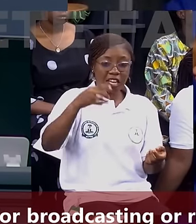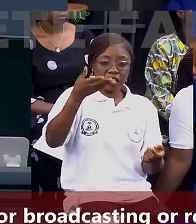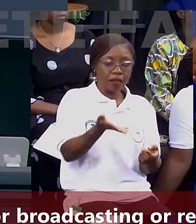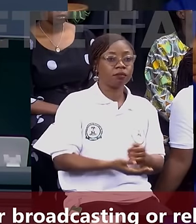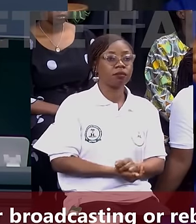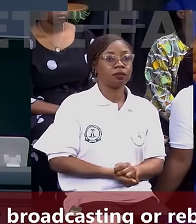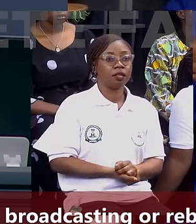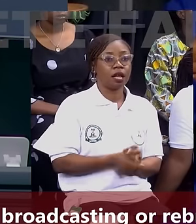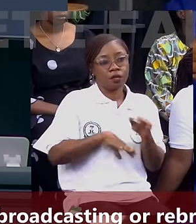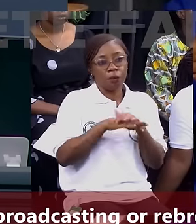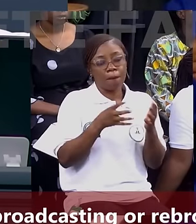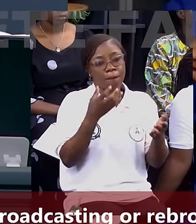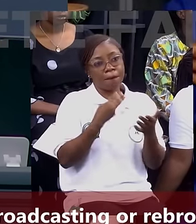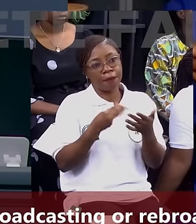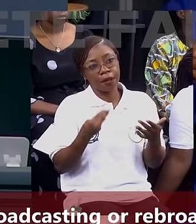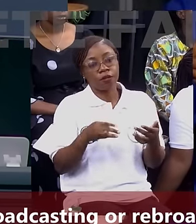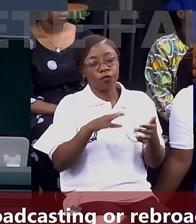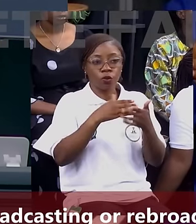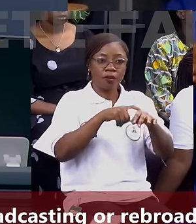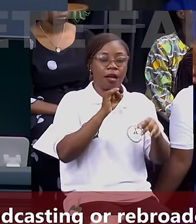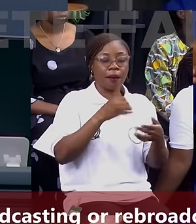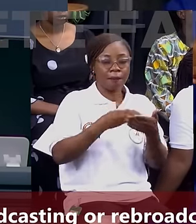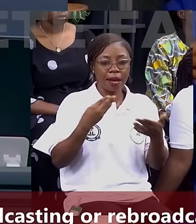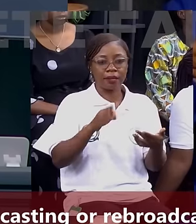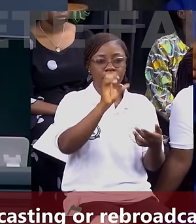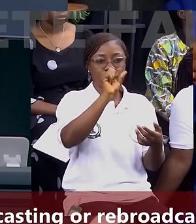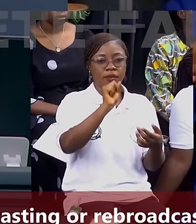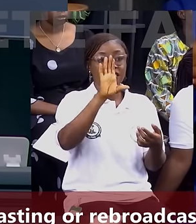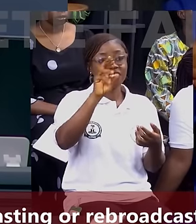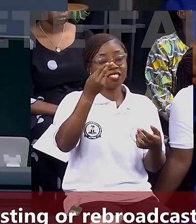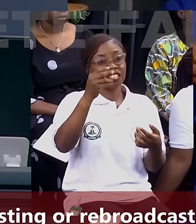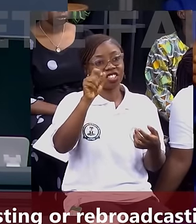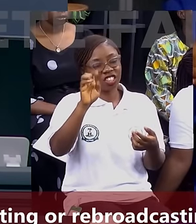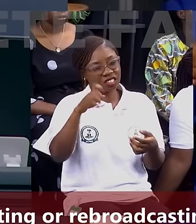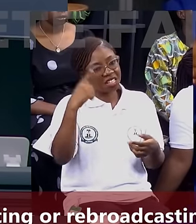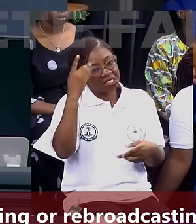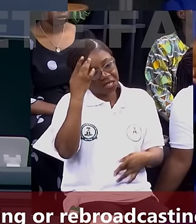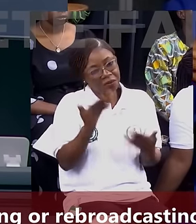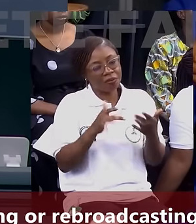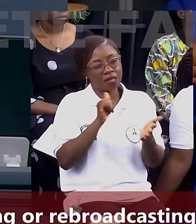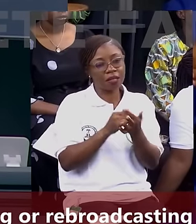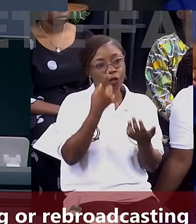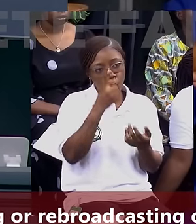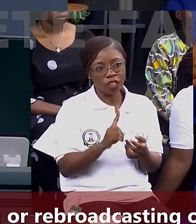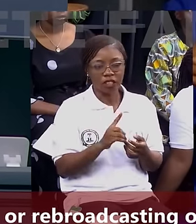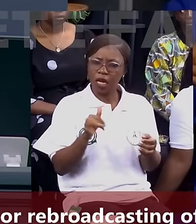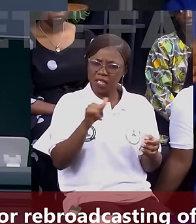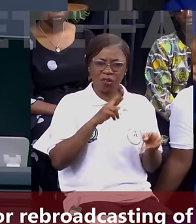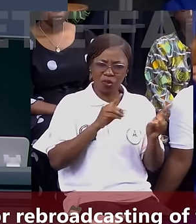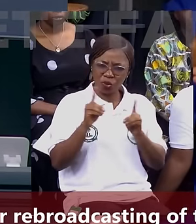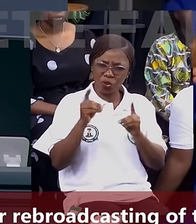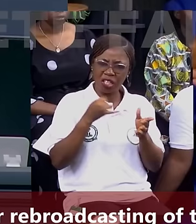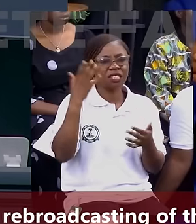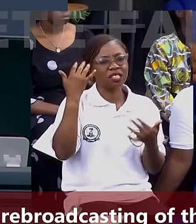for container. I go they buy the sachet type since that one, 9 be original. They do them now.